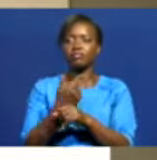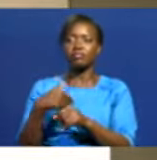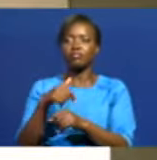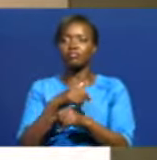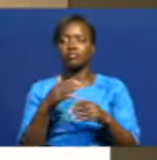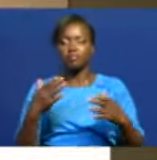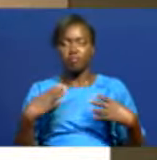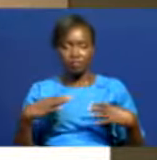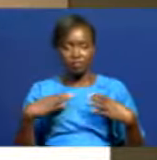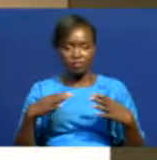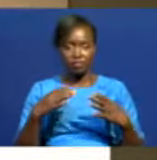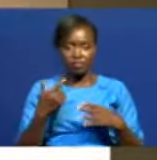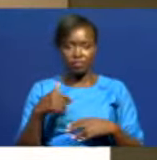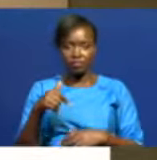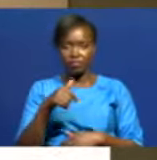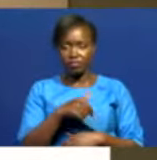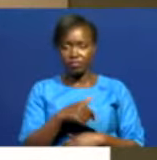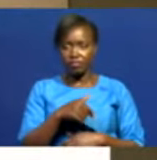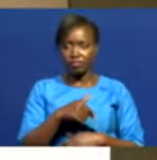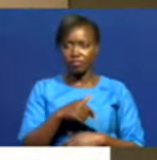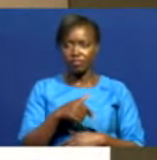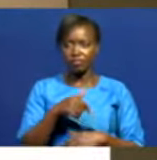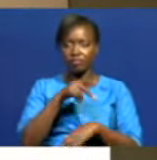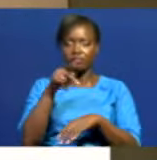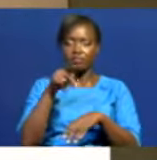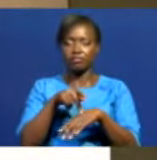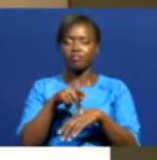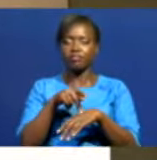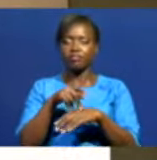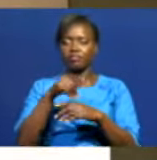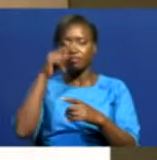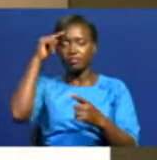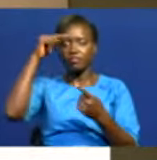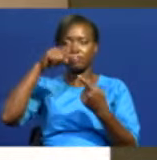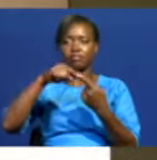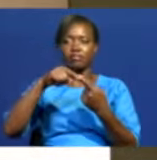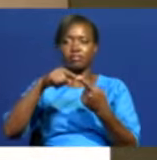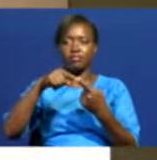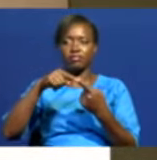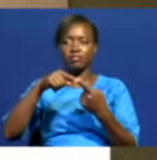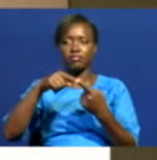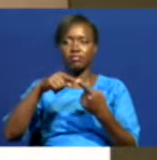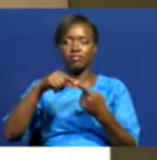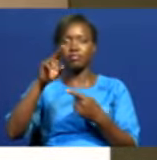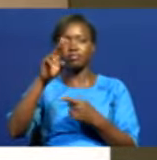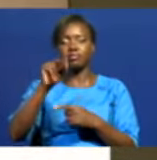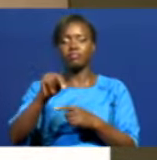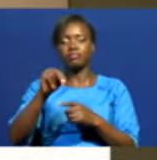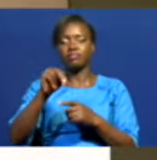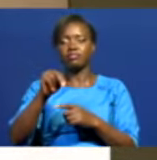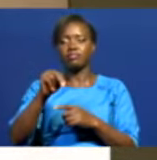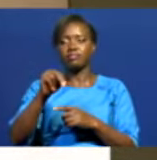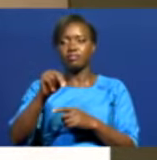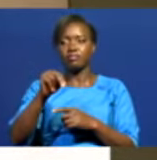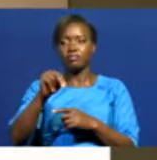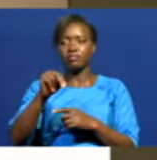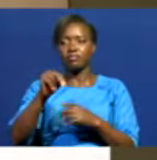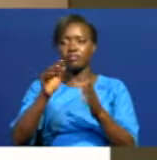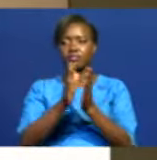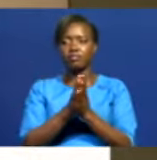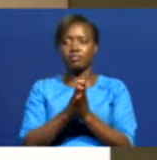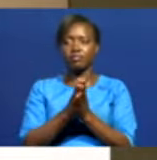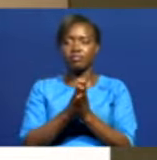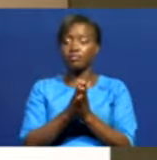people. For us, the principles and objectives of the United Nations Charter are